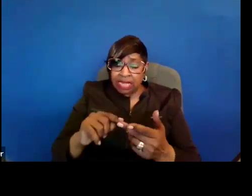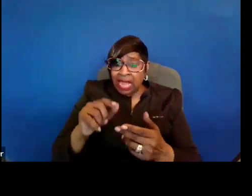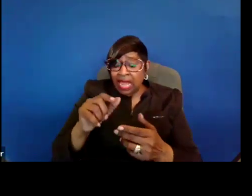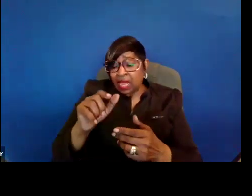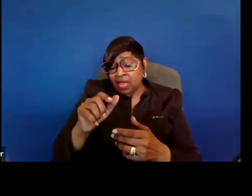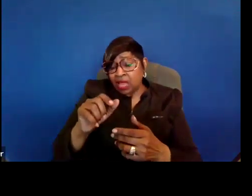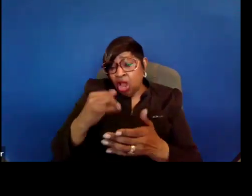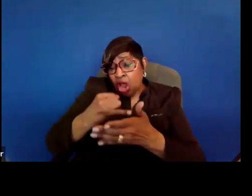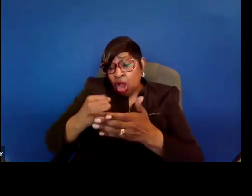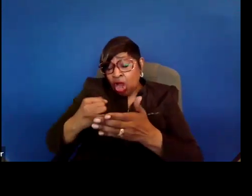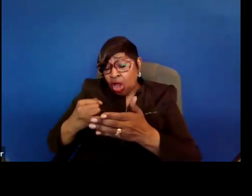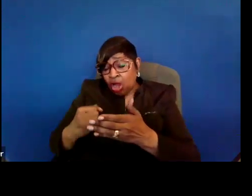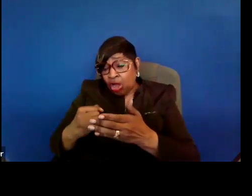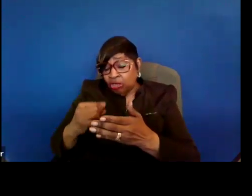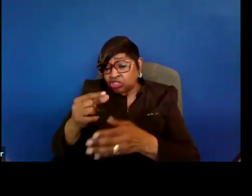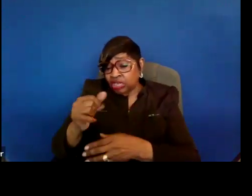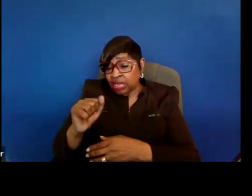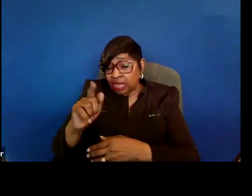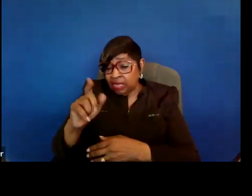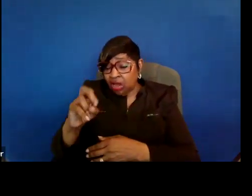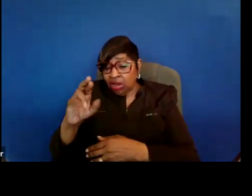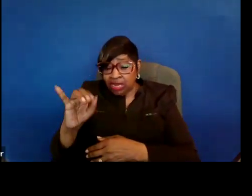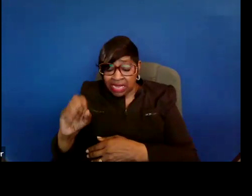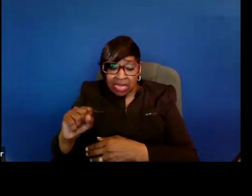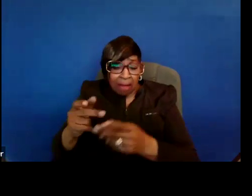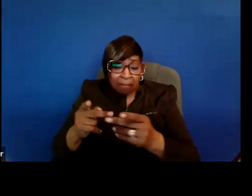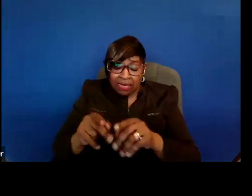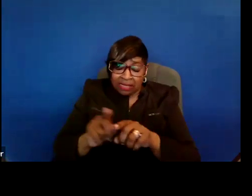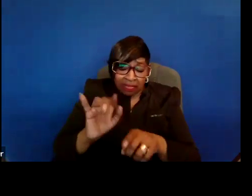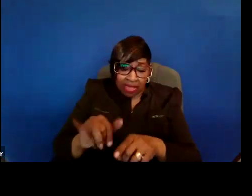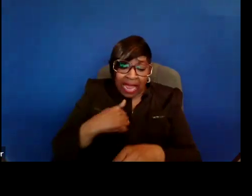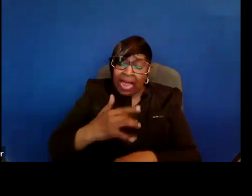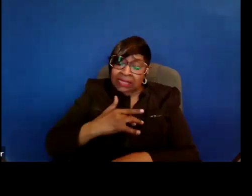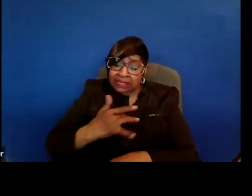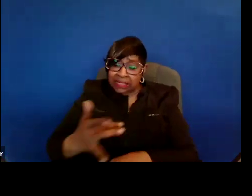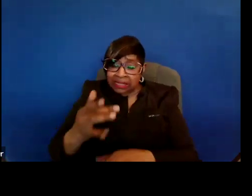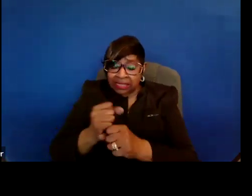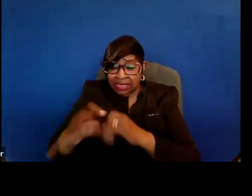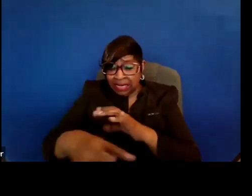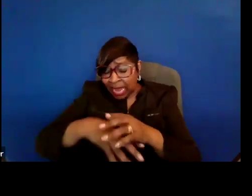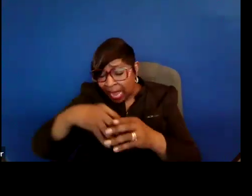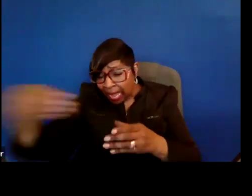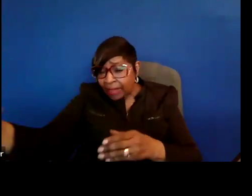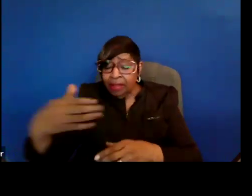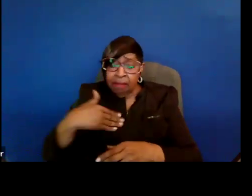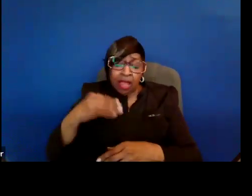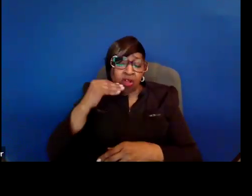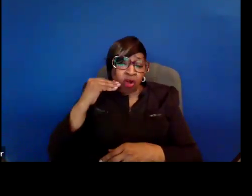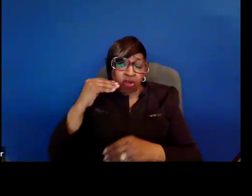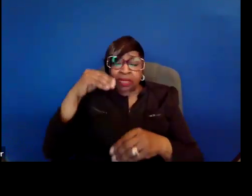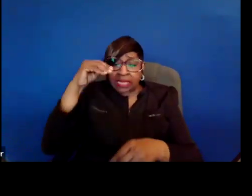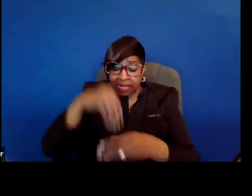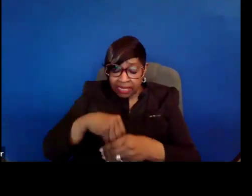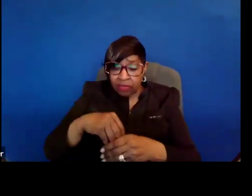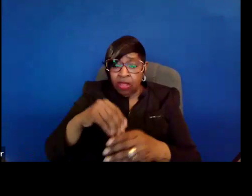that. So I tend to, just get myself out there. I've got to get out of my home and into the world